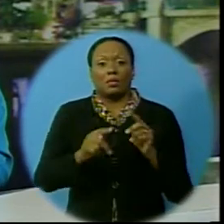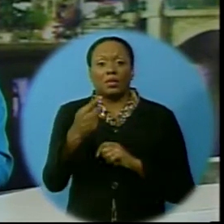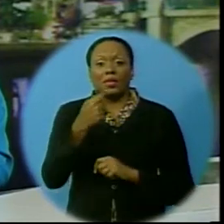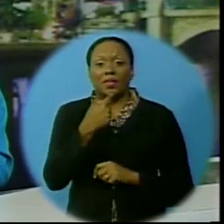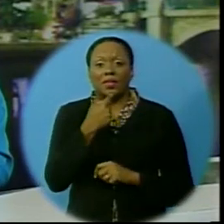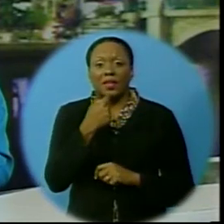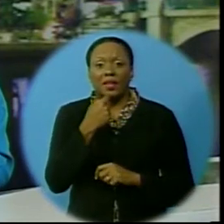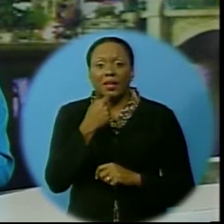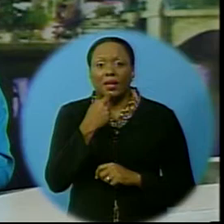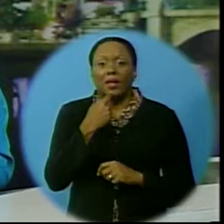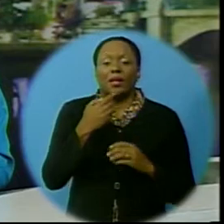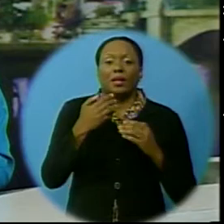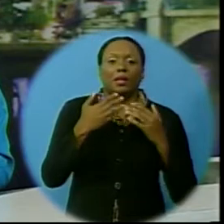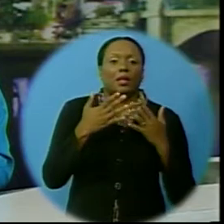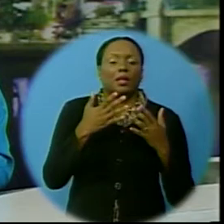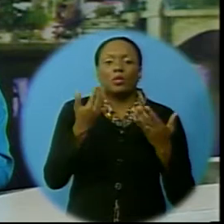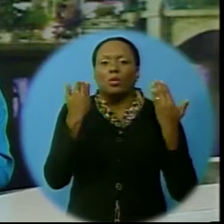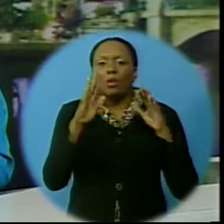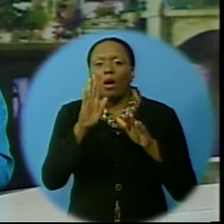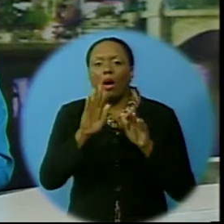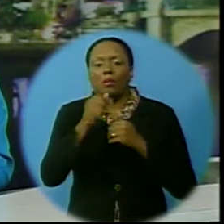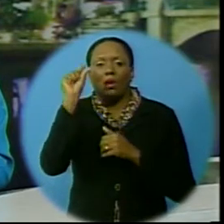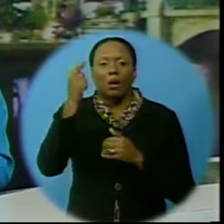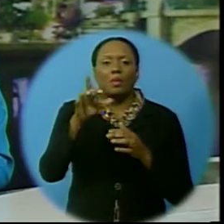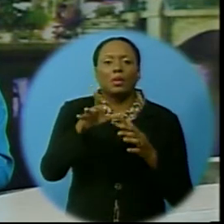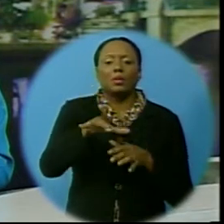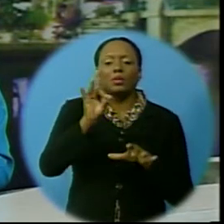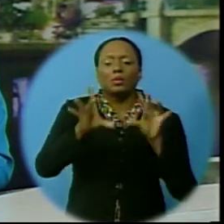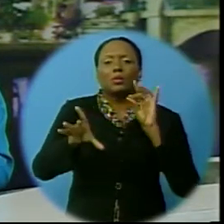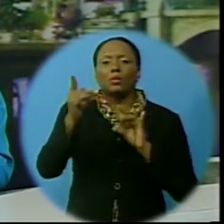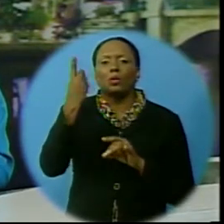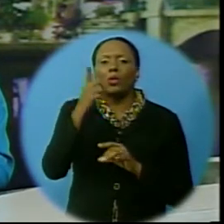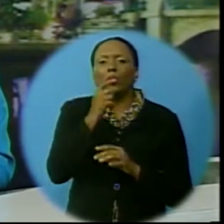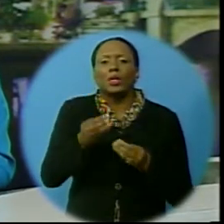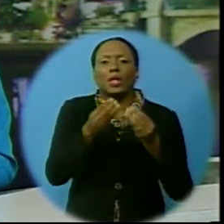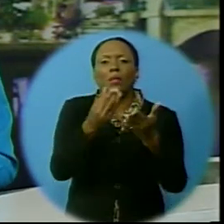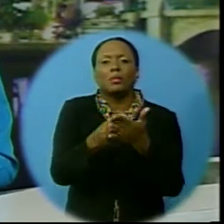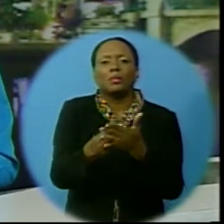say their primary concern is government's ability to provide for all.